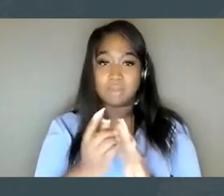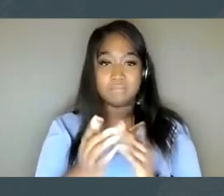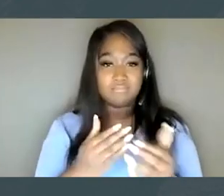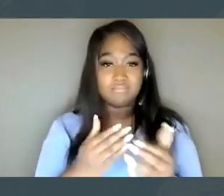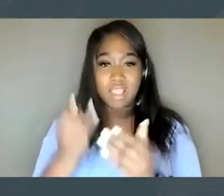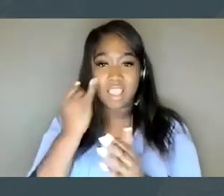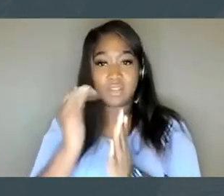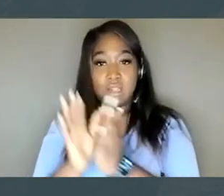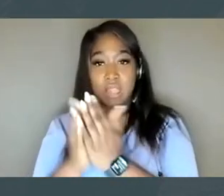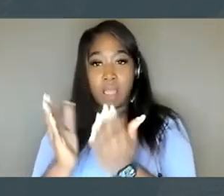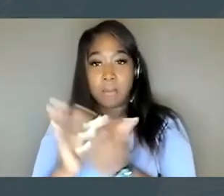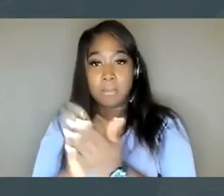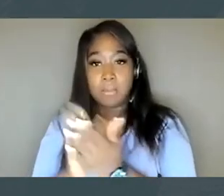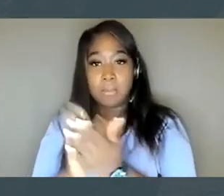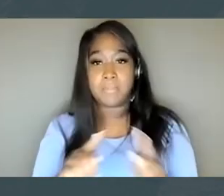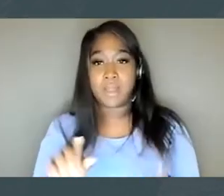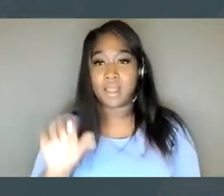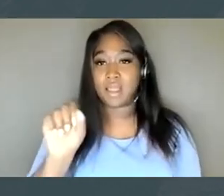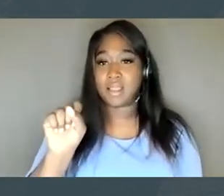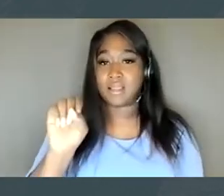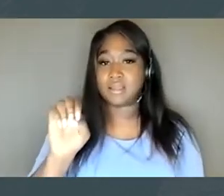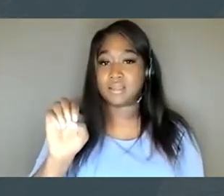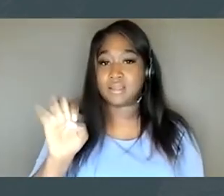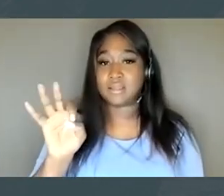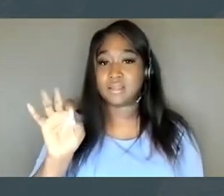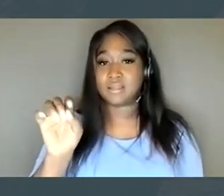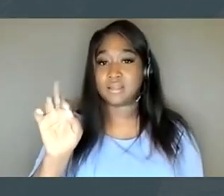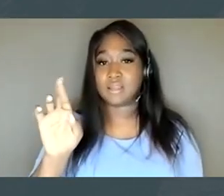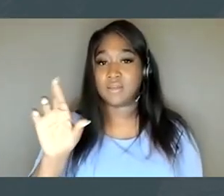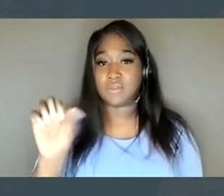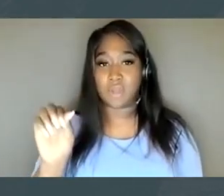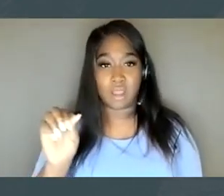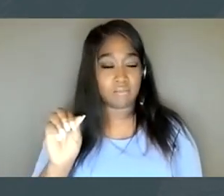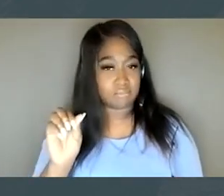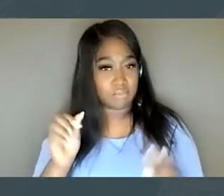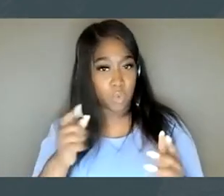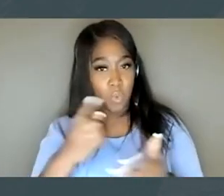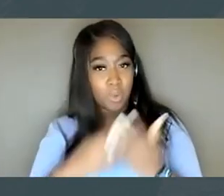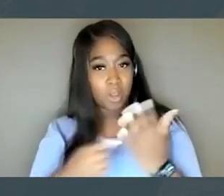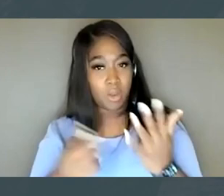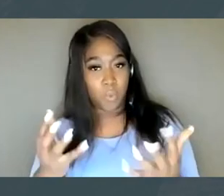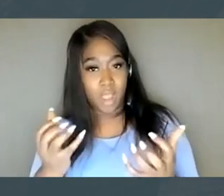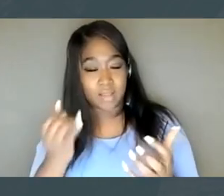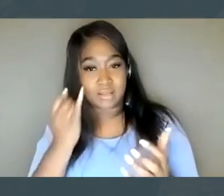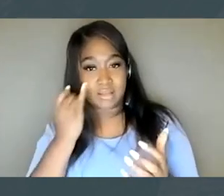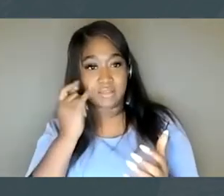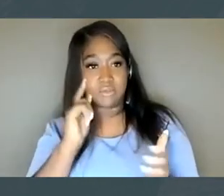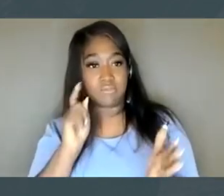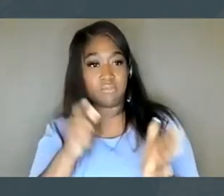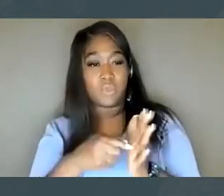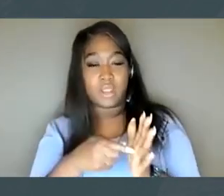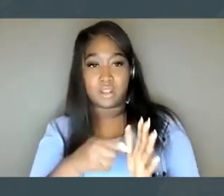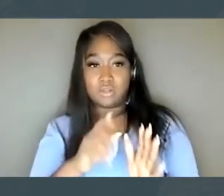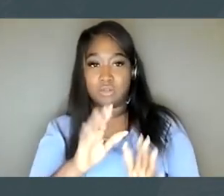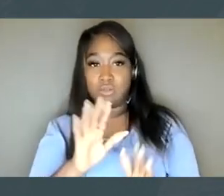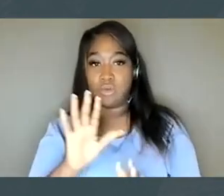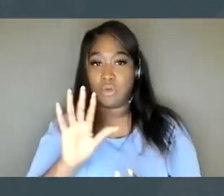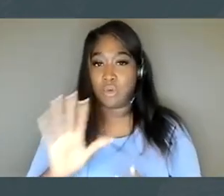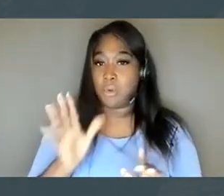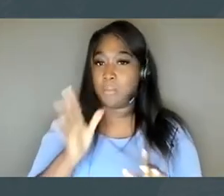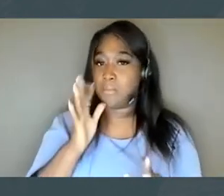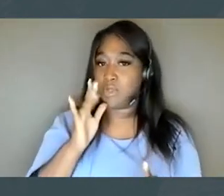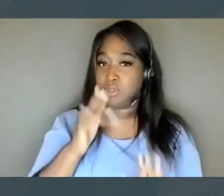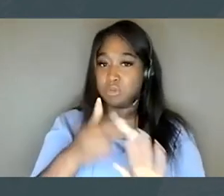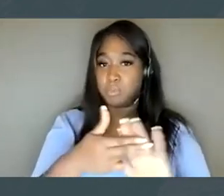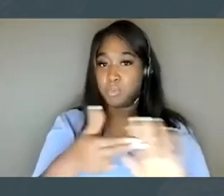her, what is her mother's brand, but she recognizes it as her mother's mark on her. Mm-hmm. So that connection can